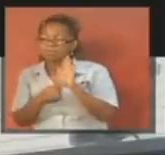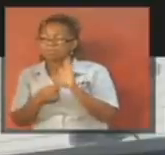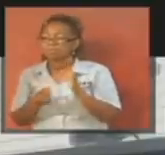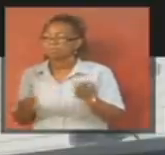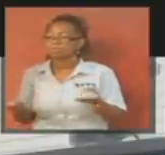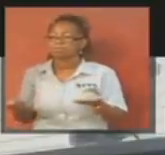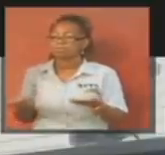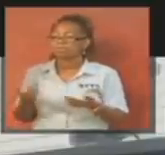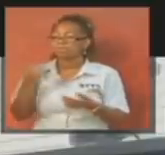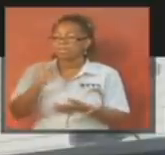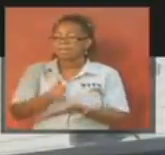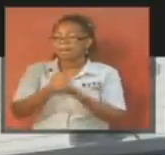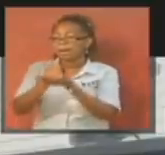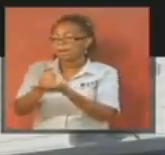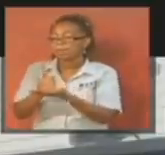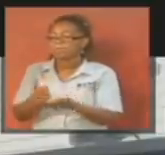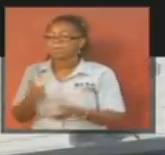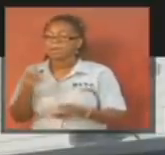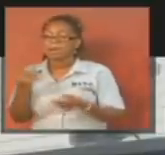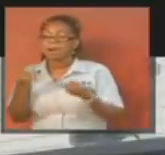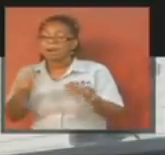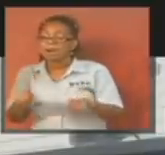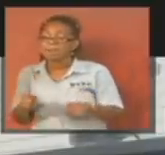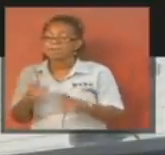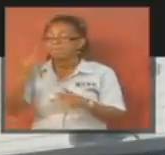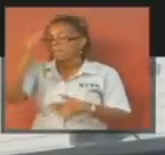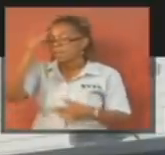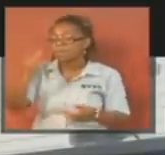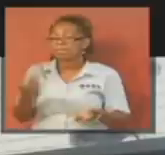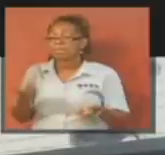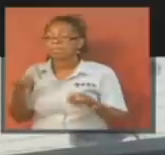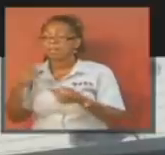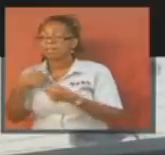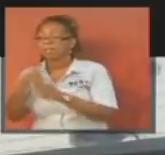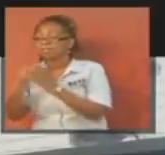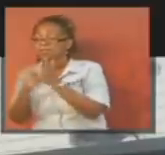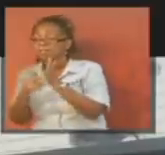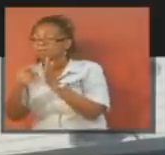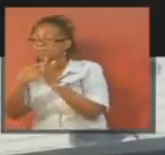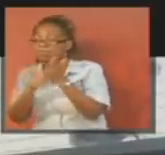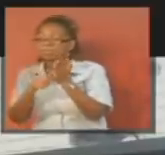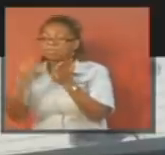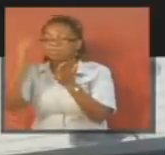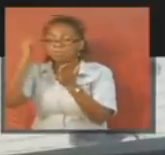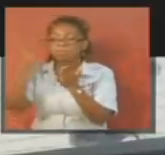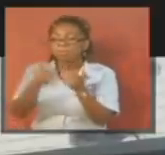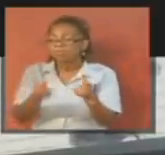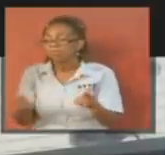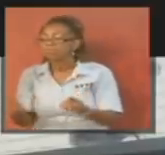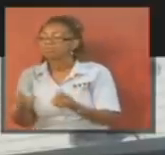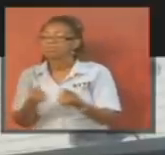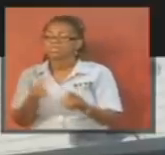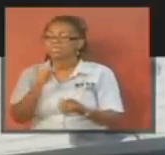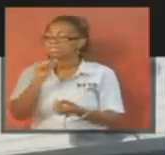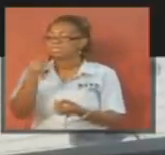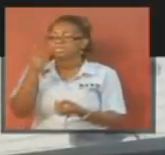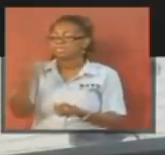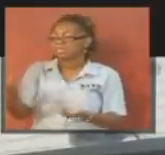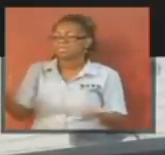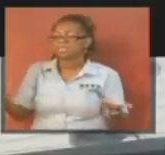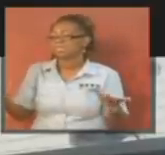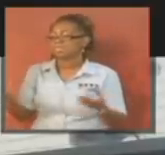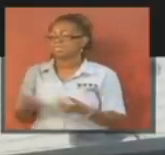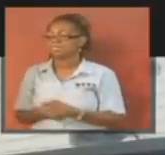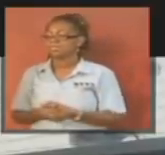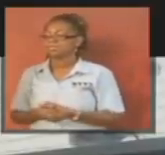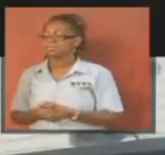local system for the proper management of children who are exposed to such the viruses as we have